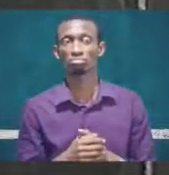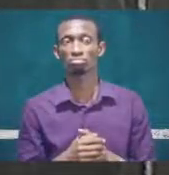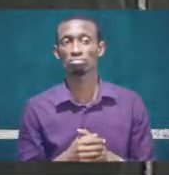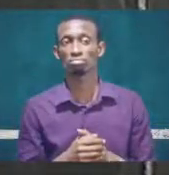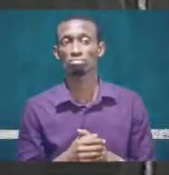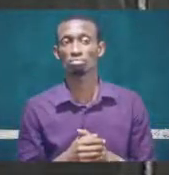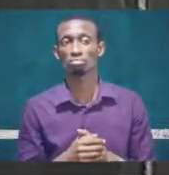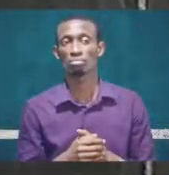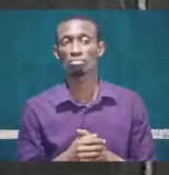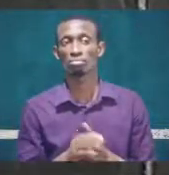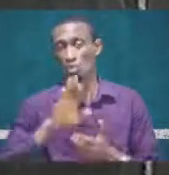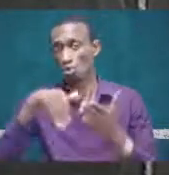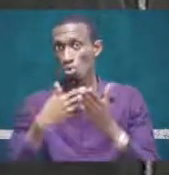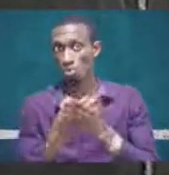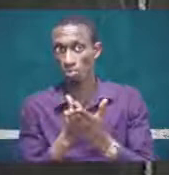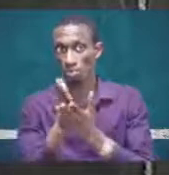all the way through,